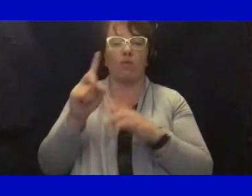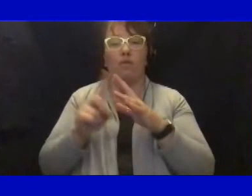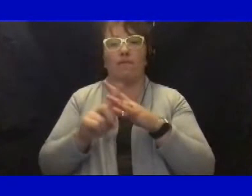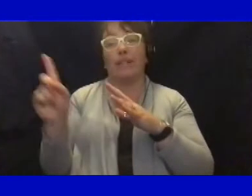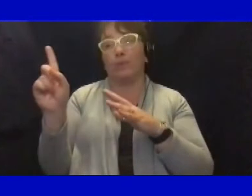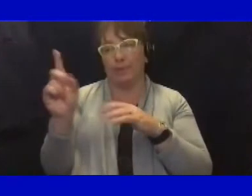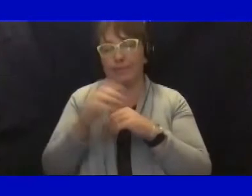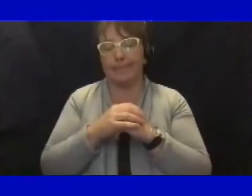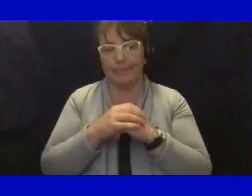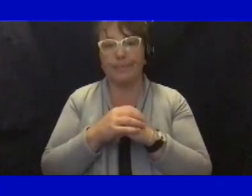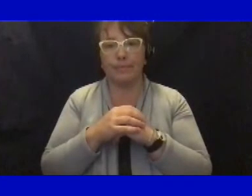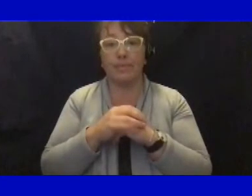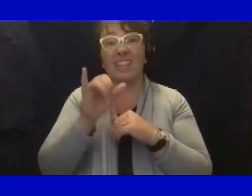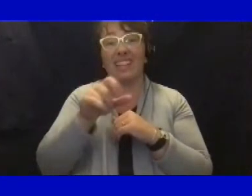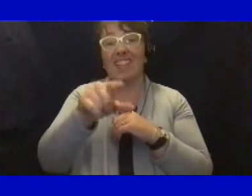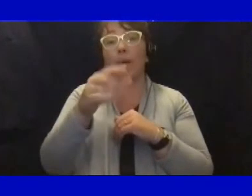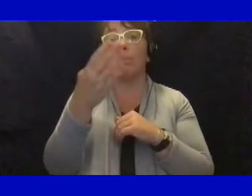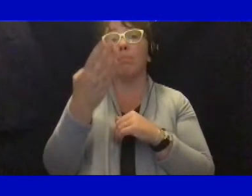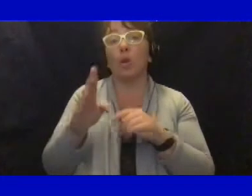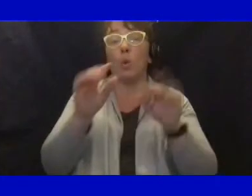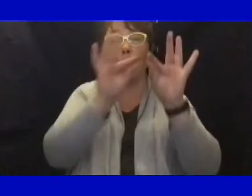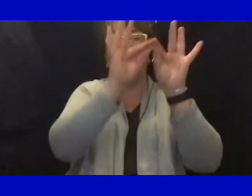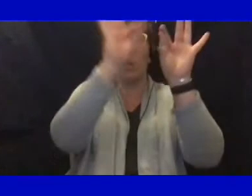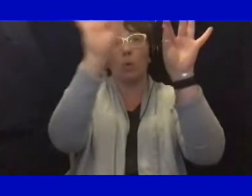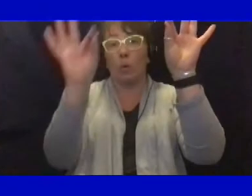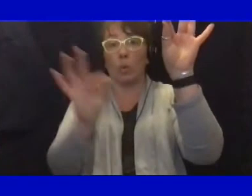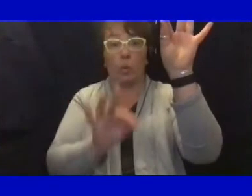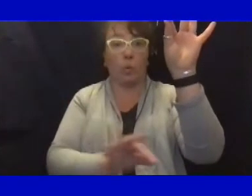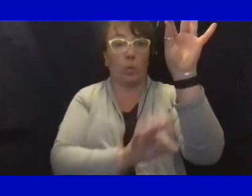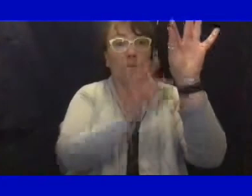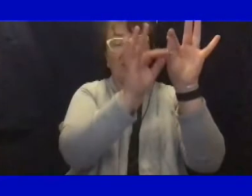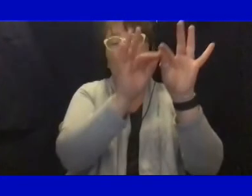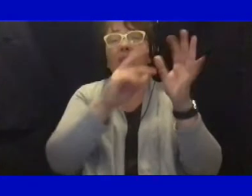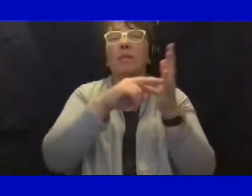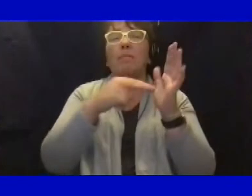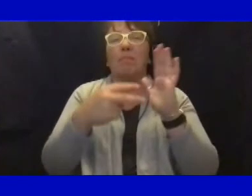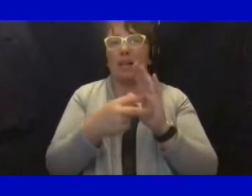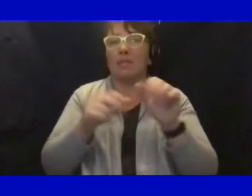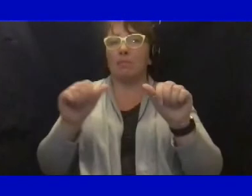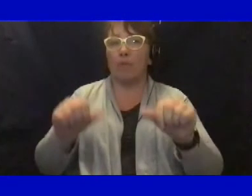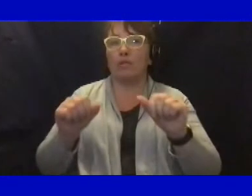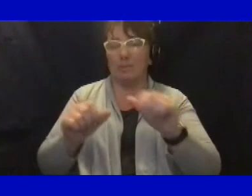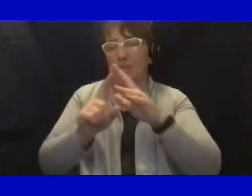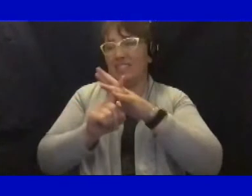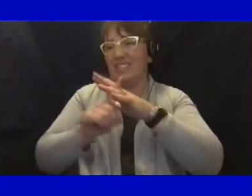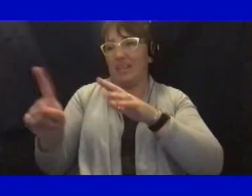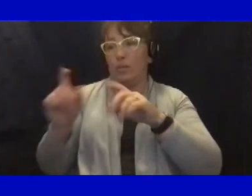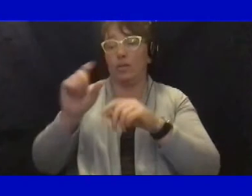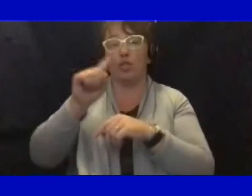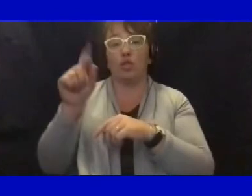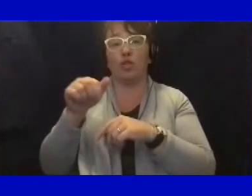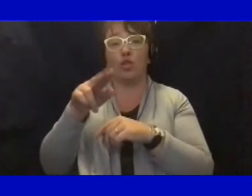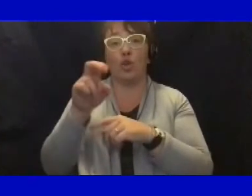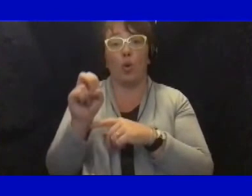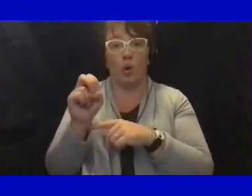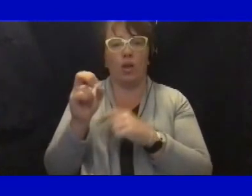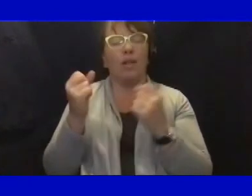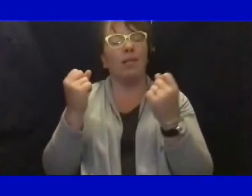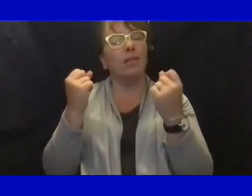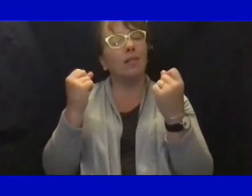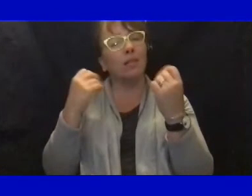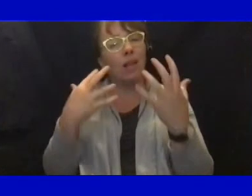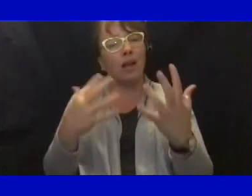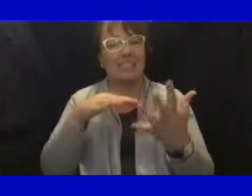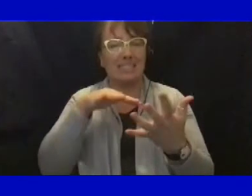of the evacuation zones, which are these blue shapes. And so there's a lot of science and study that goes into developing these evacuation